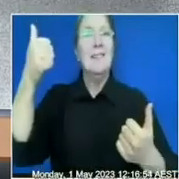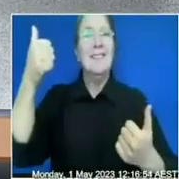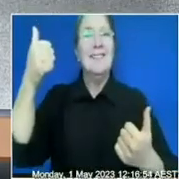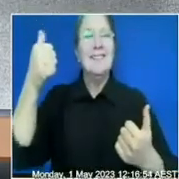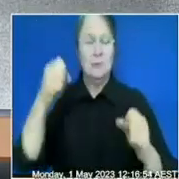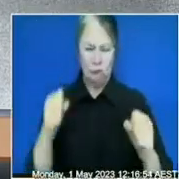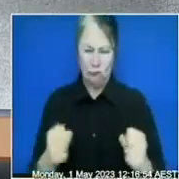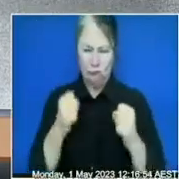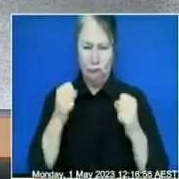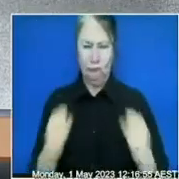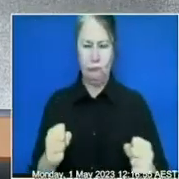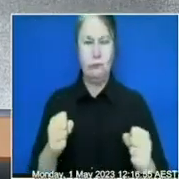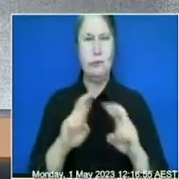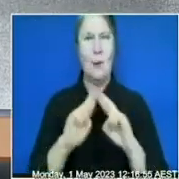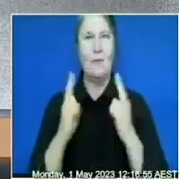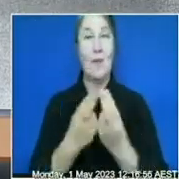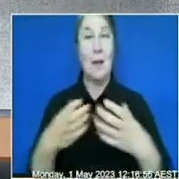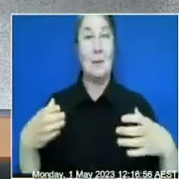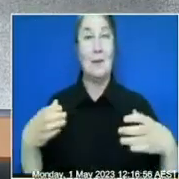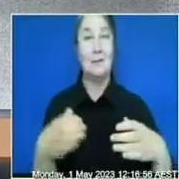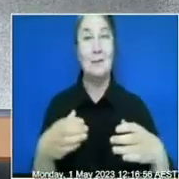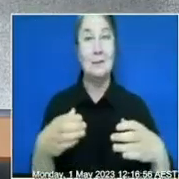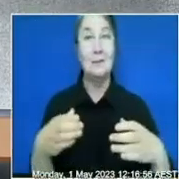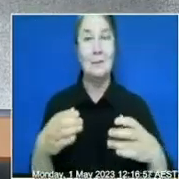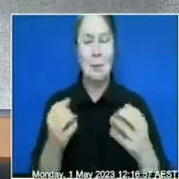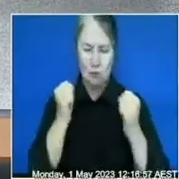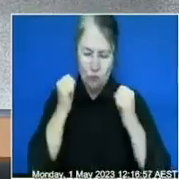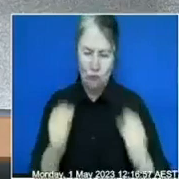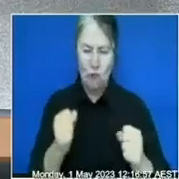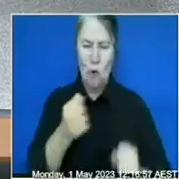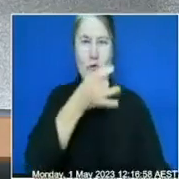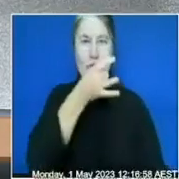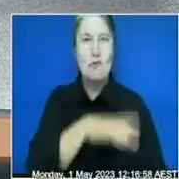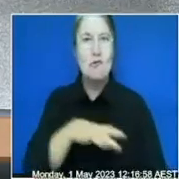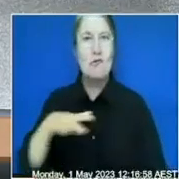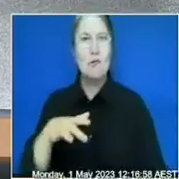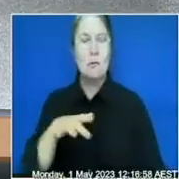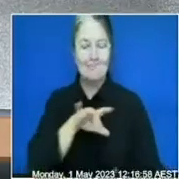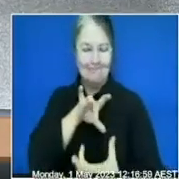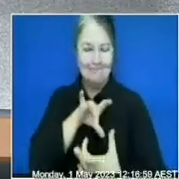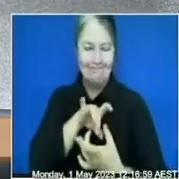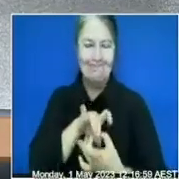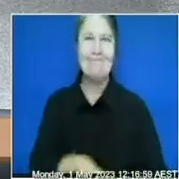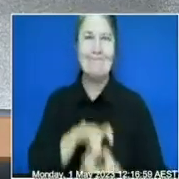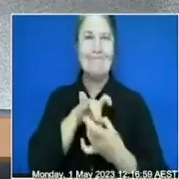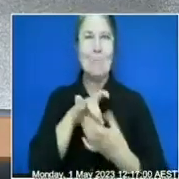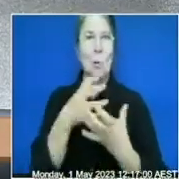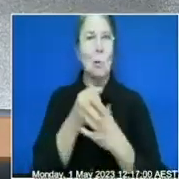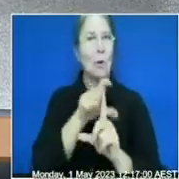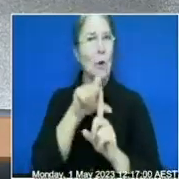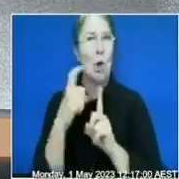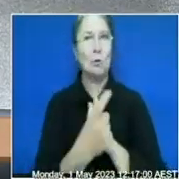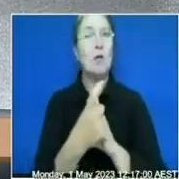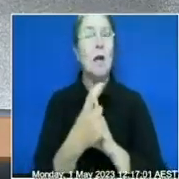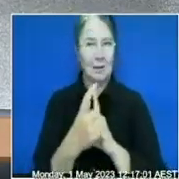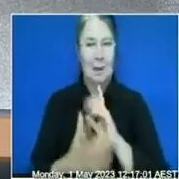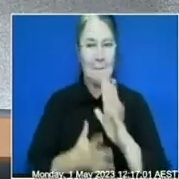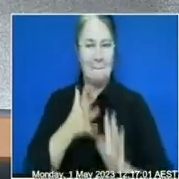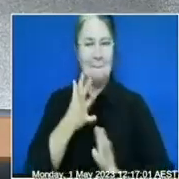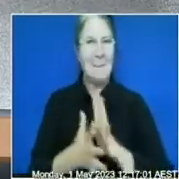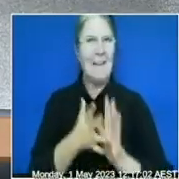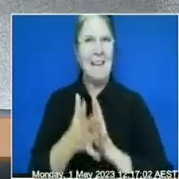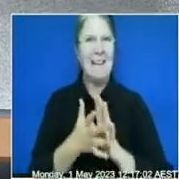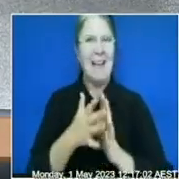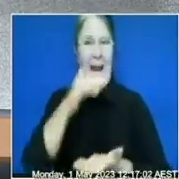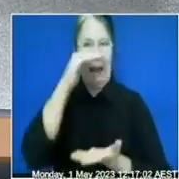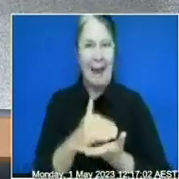not interacting with those services. So thinking about the role that we can play in. There's also a part where you've got